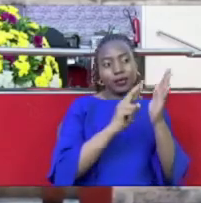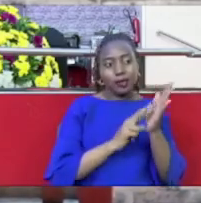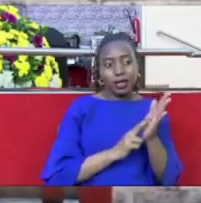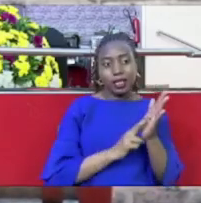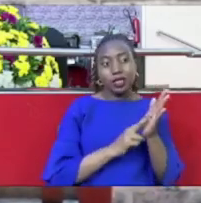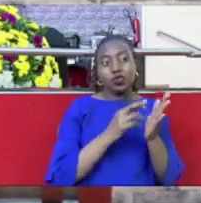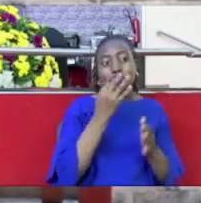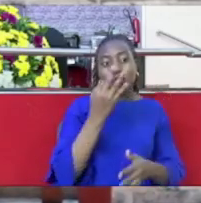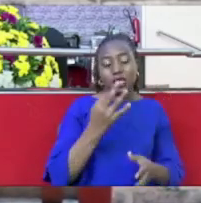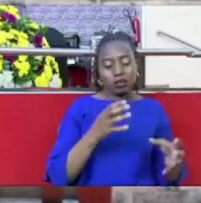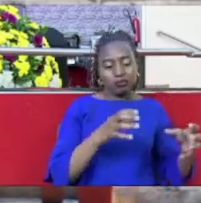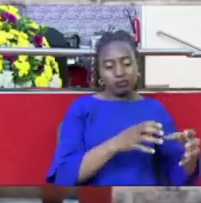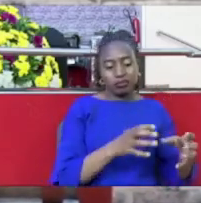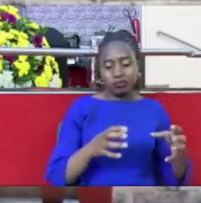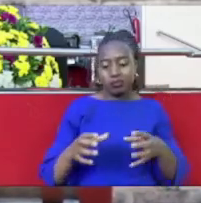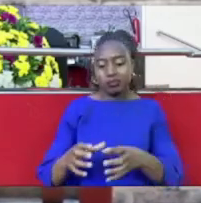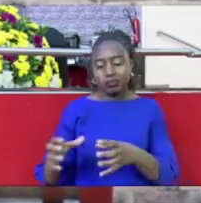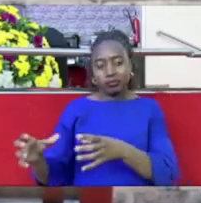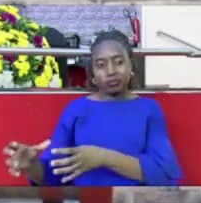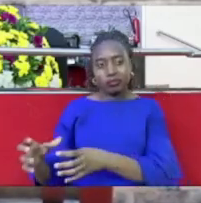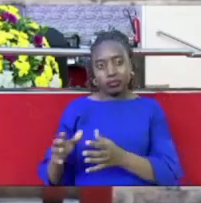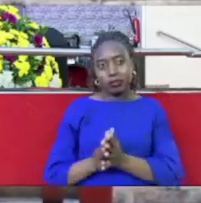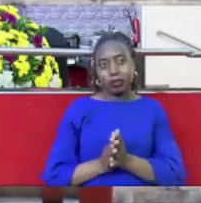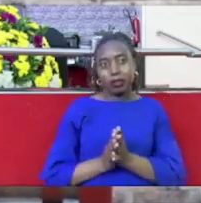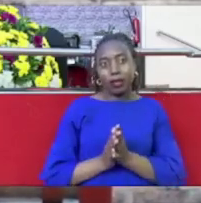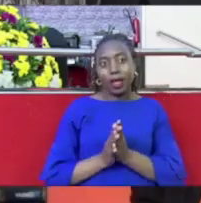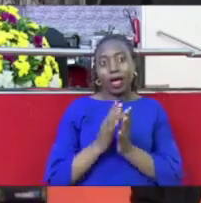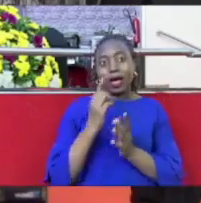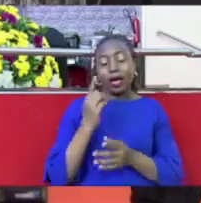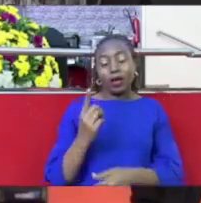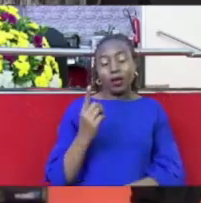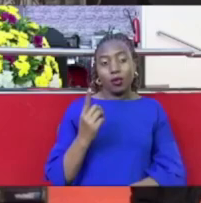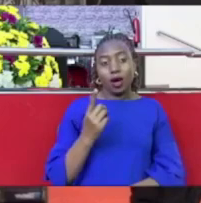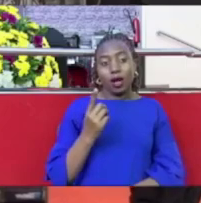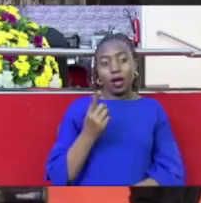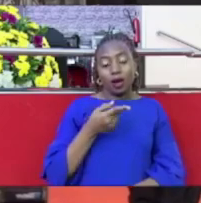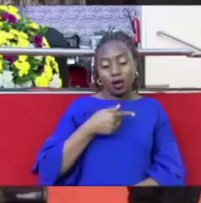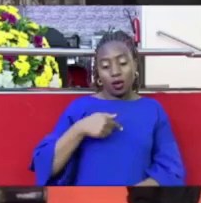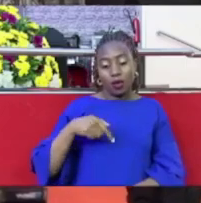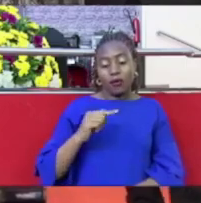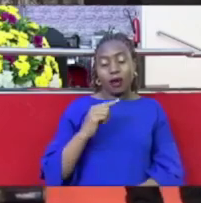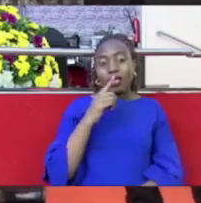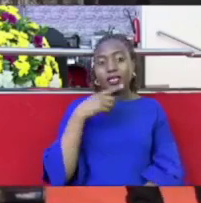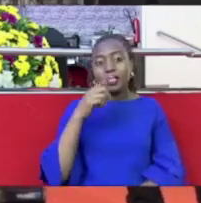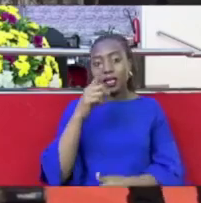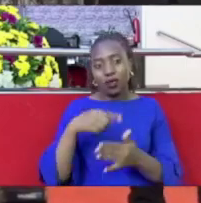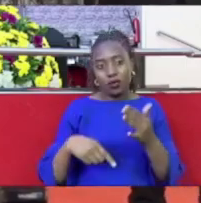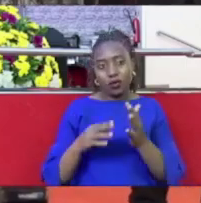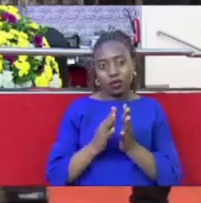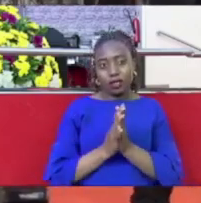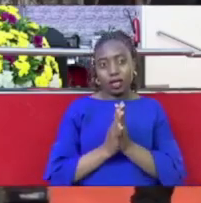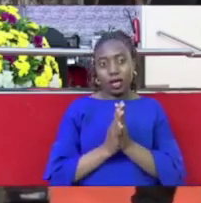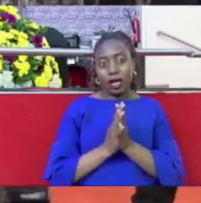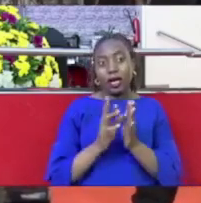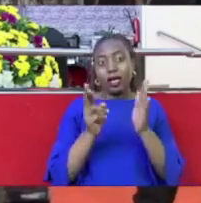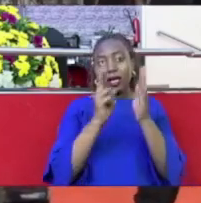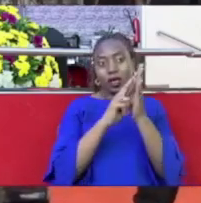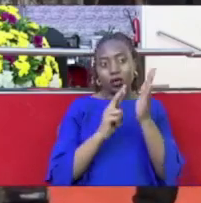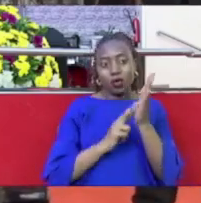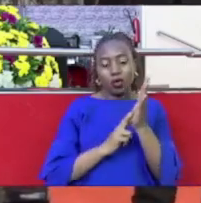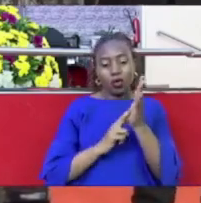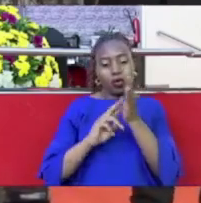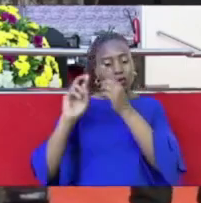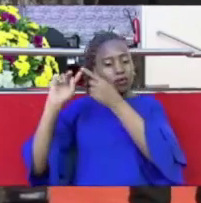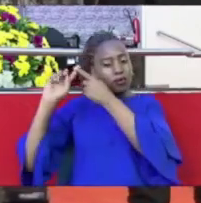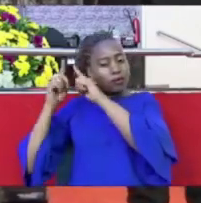kiroho katika makundi matatu. And one of us said the discipline of meditations. Na mmoja wapo akasema nidhamu ya